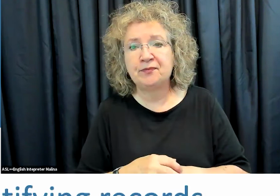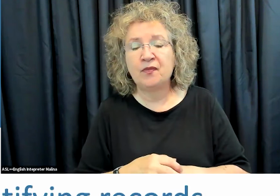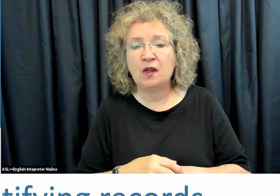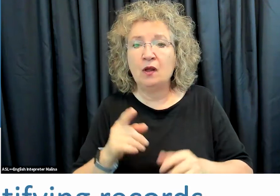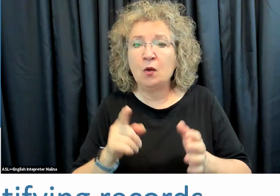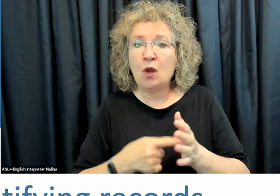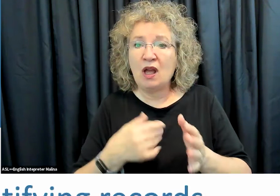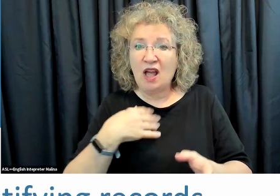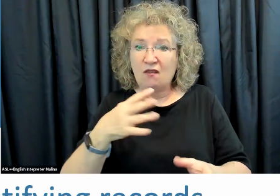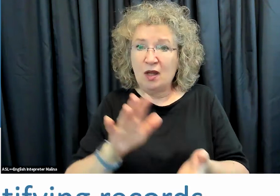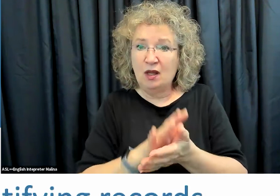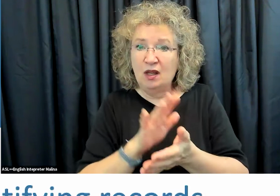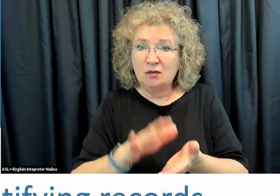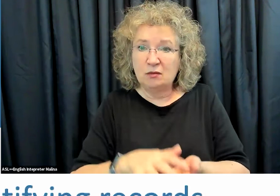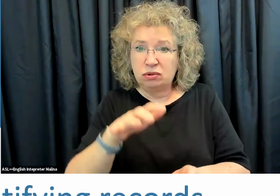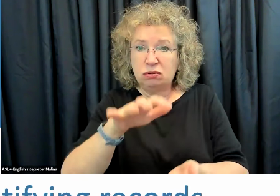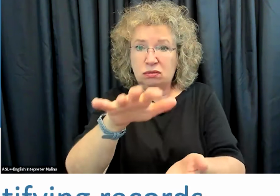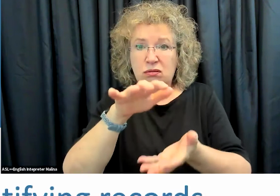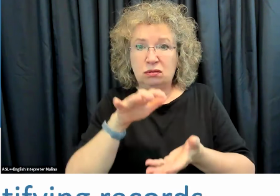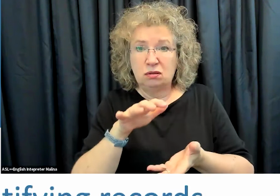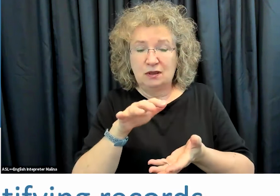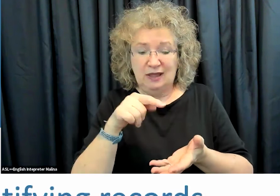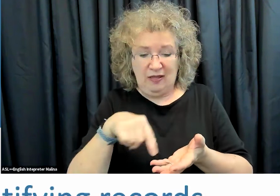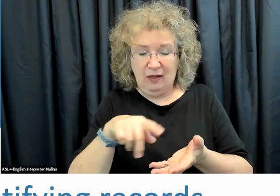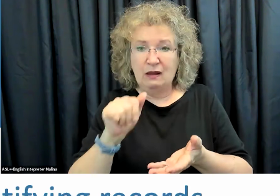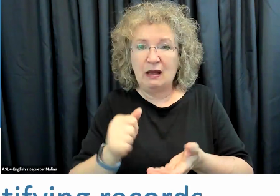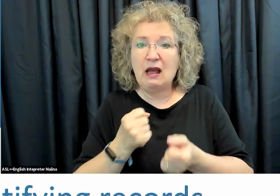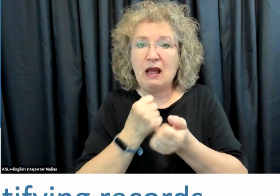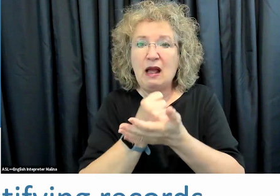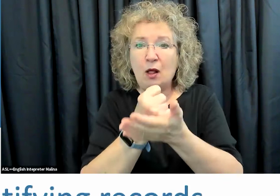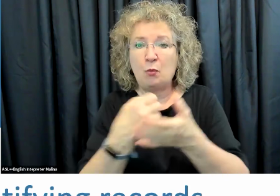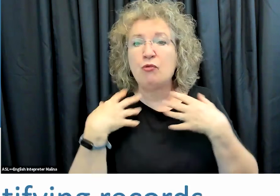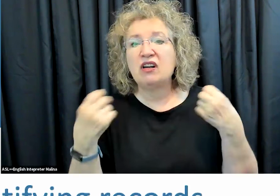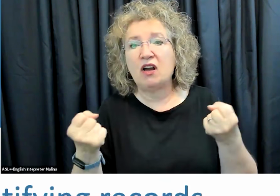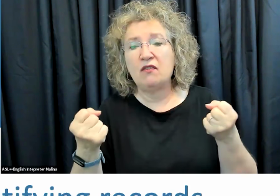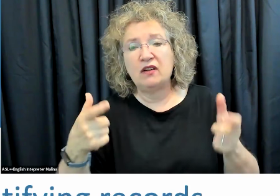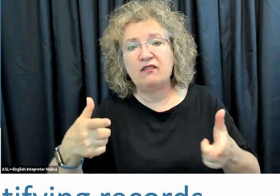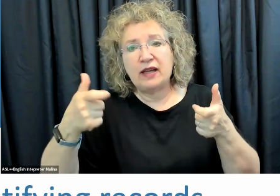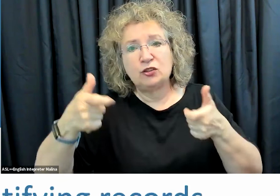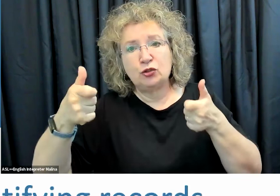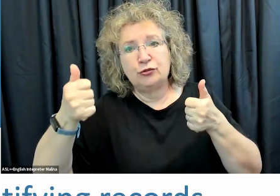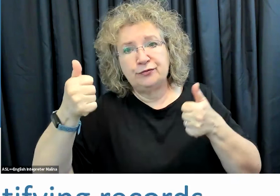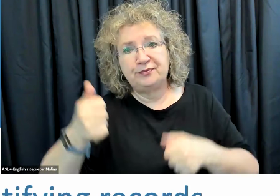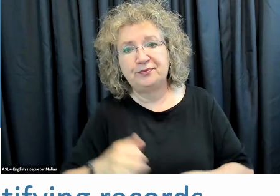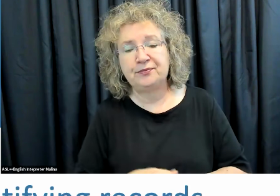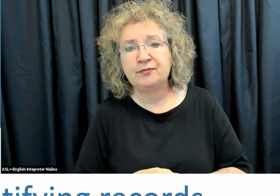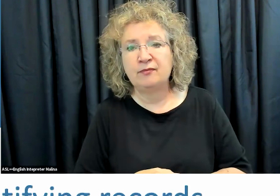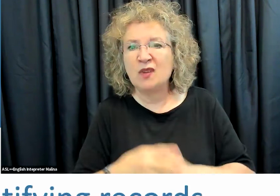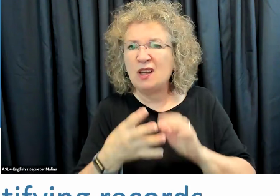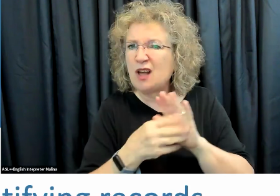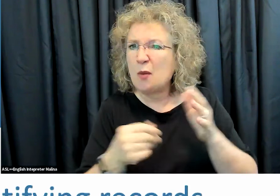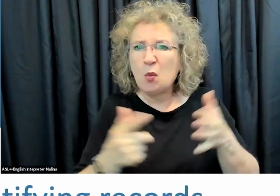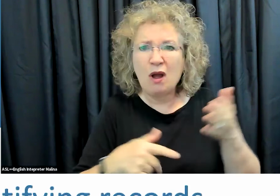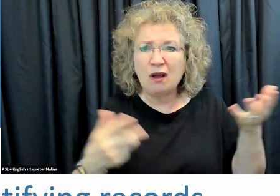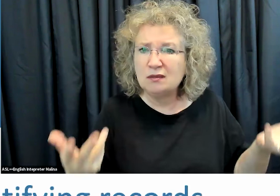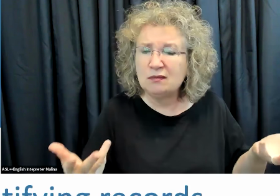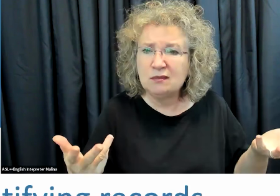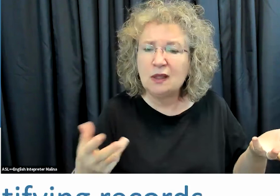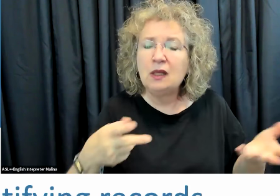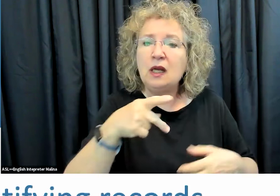get the recovery process started more quickly. So what should we have copies of? Well, things like